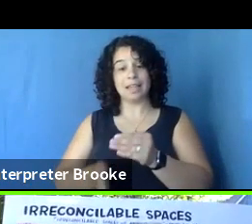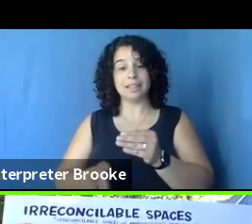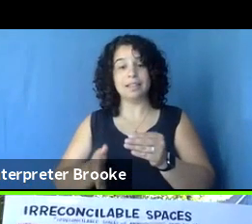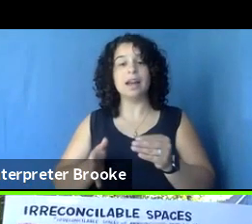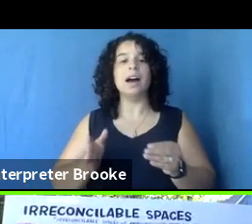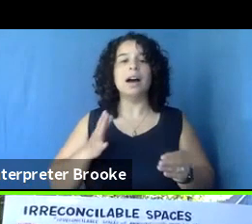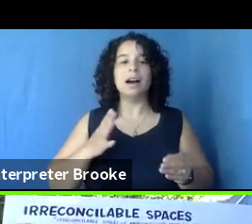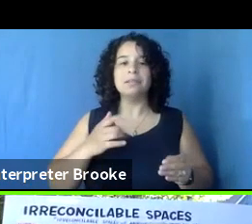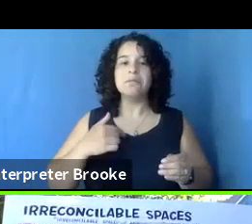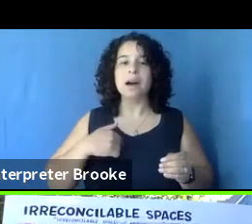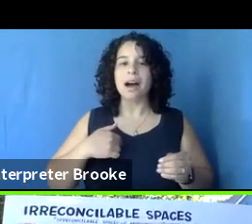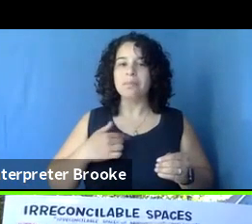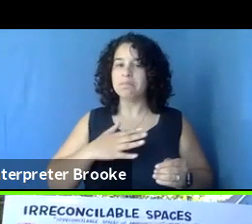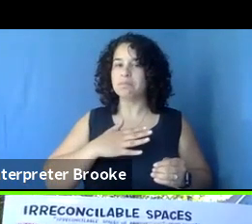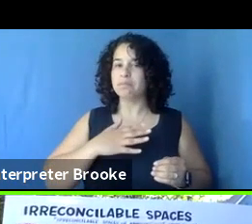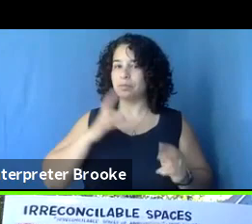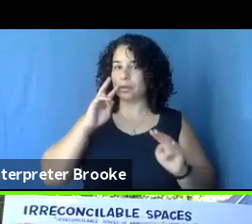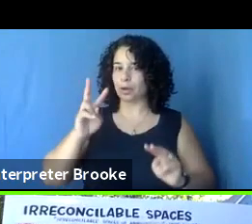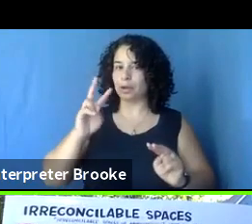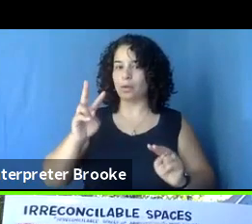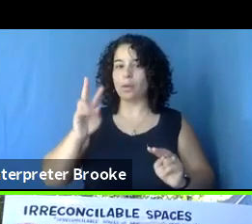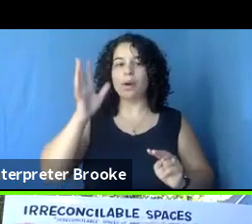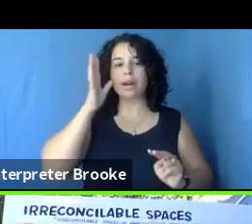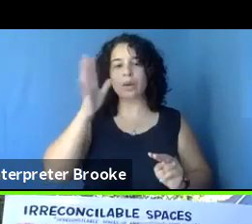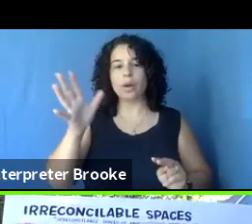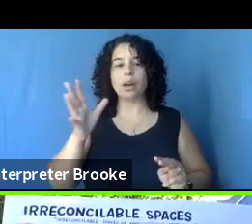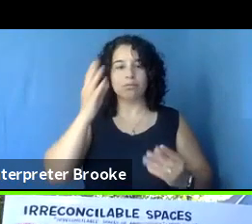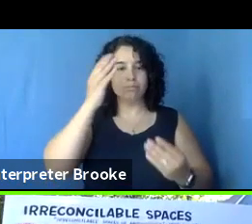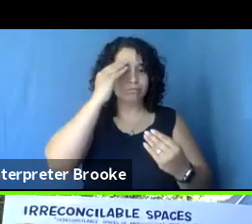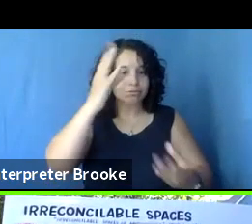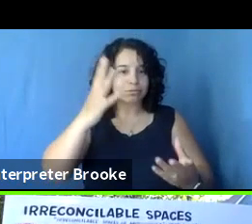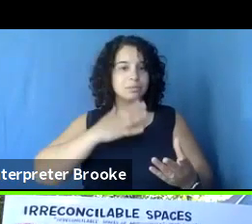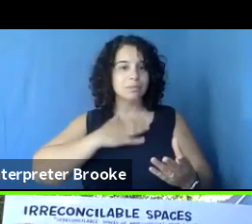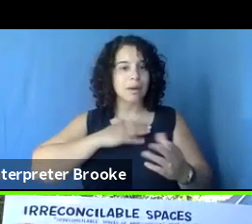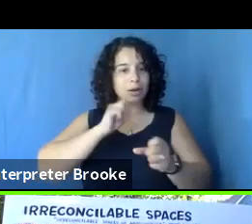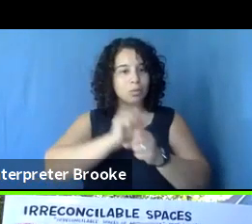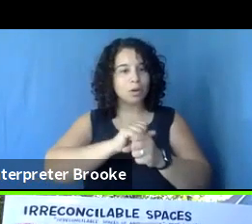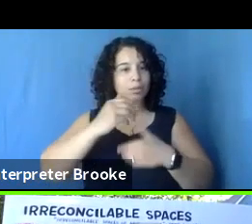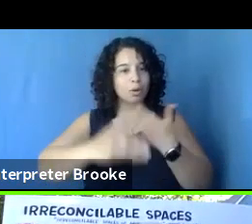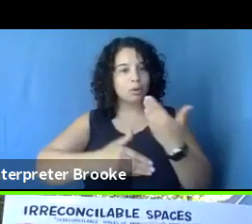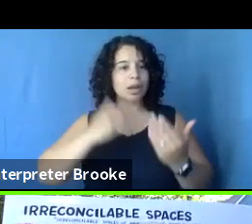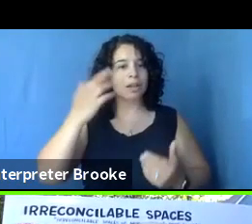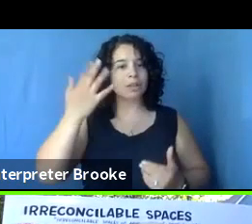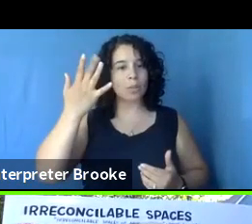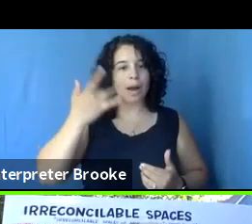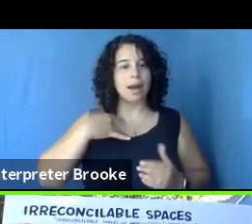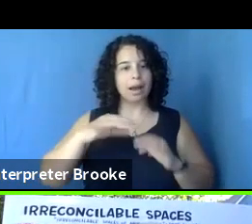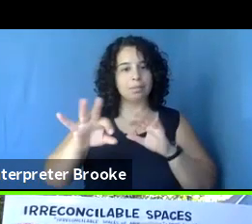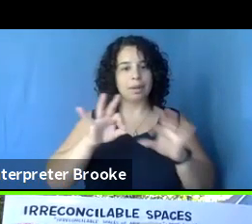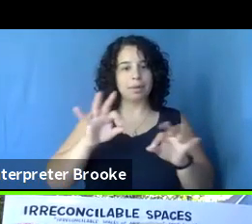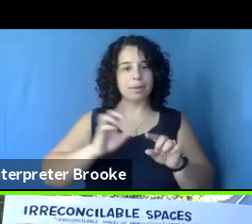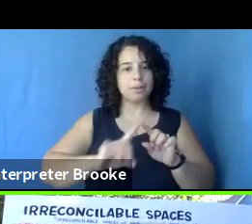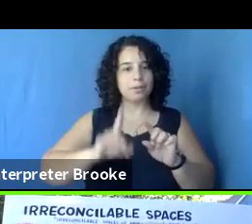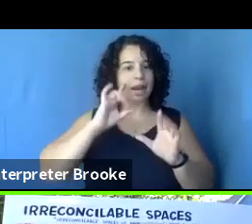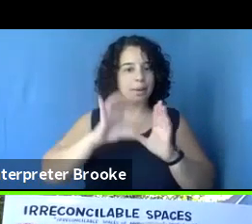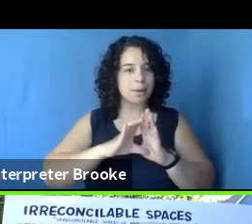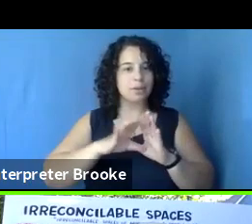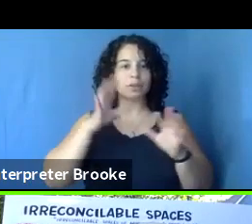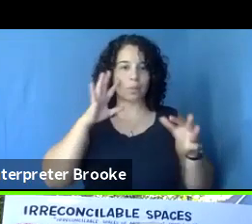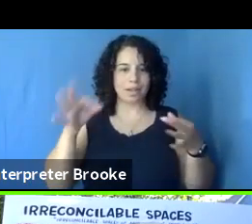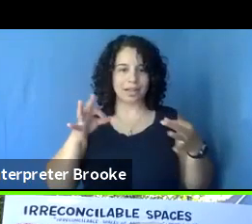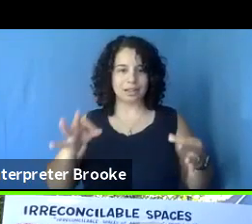chose to draw what I drew. And with that, I will check. That's the end of my